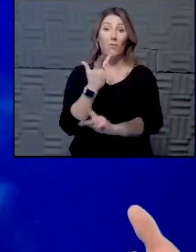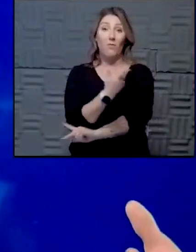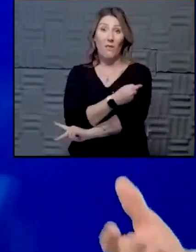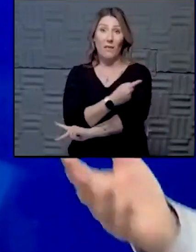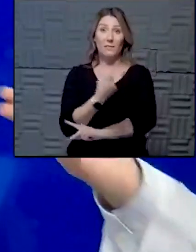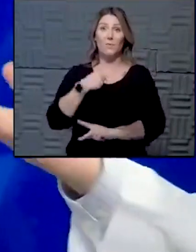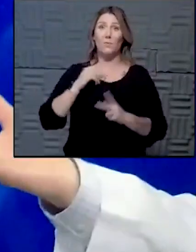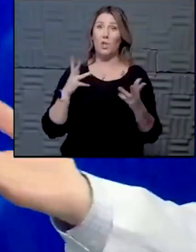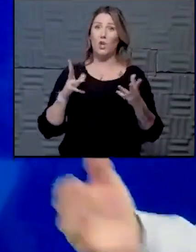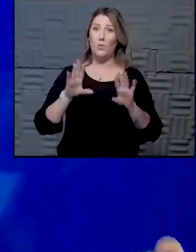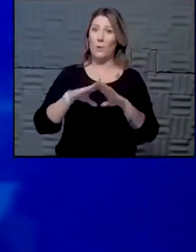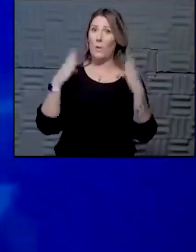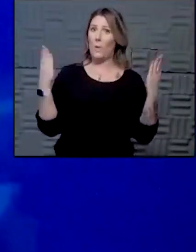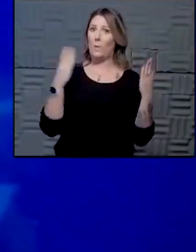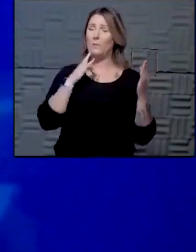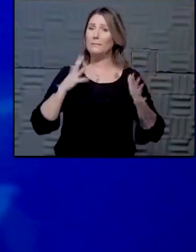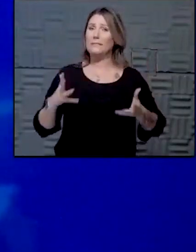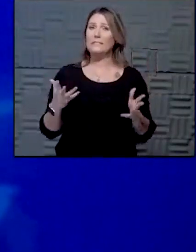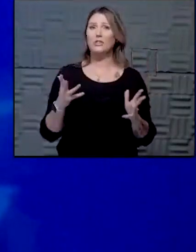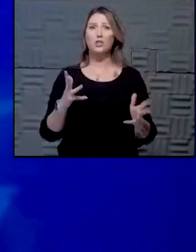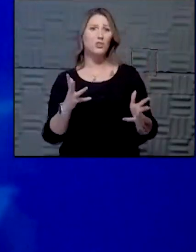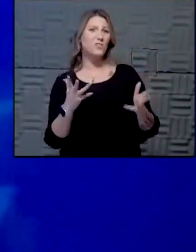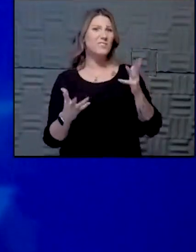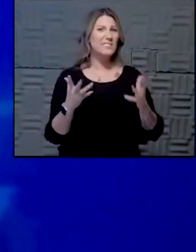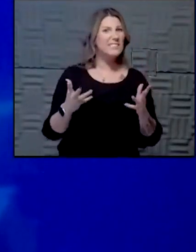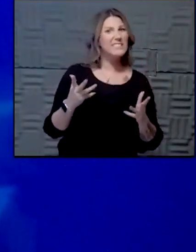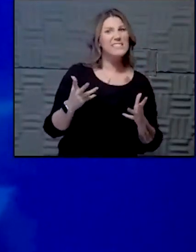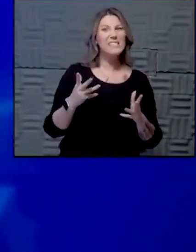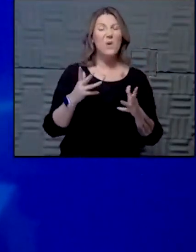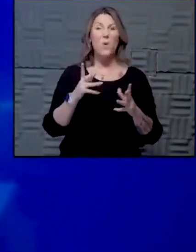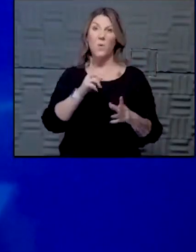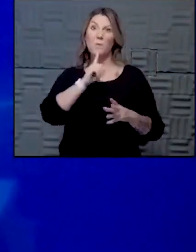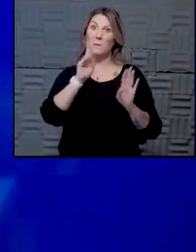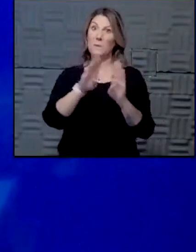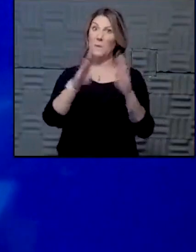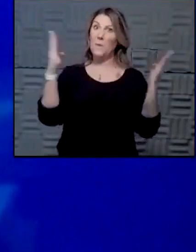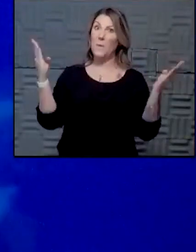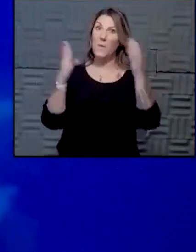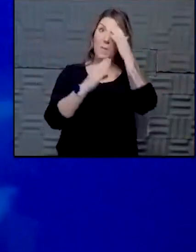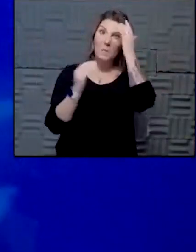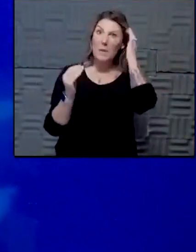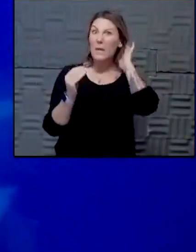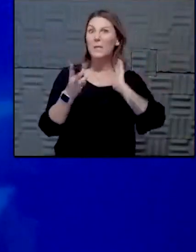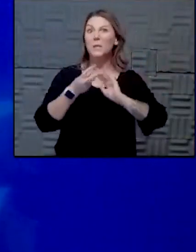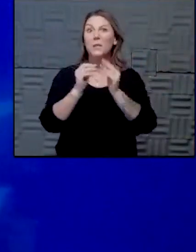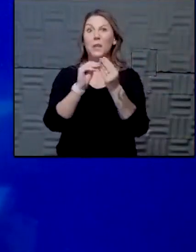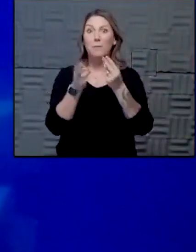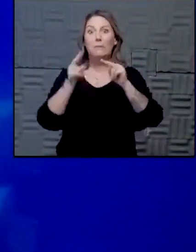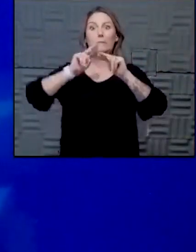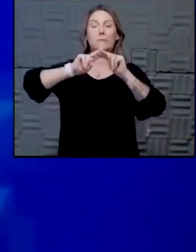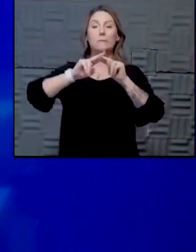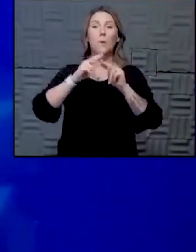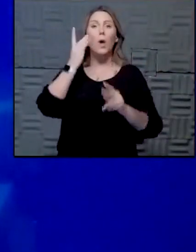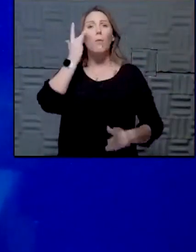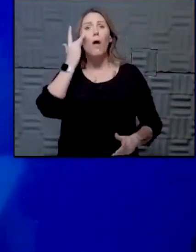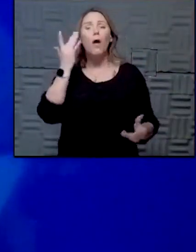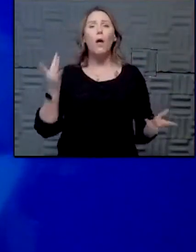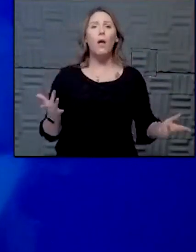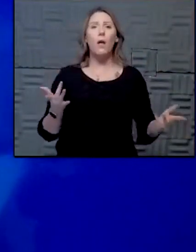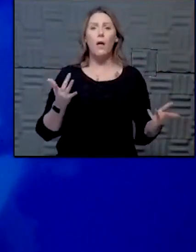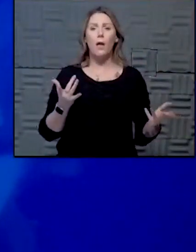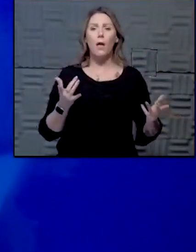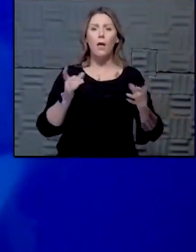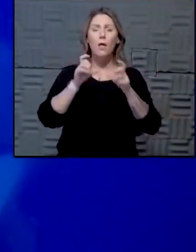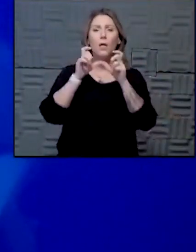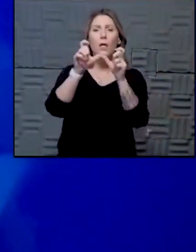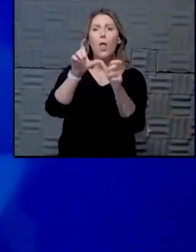opened. I'm a little nervous about every bit of us being a little real open. I'm a little nervous the numbers may rise, especially because we know that this long